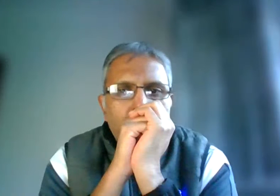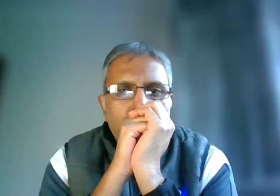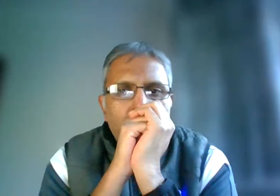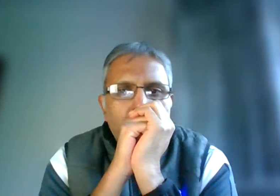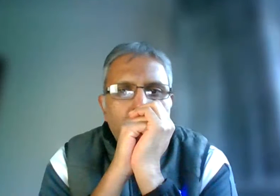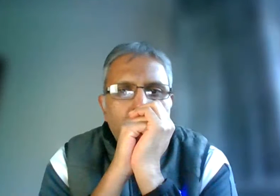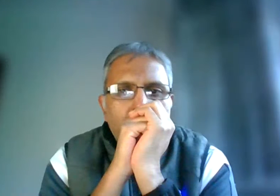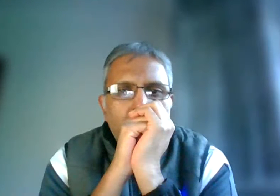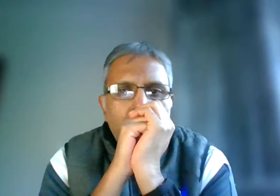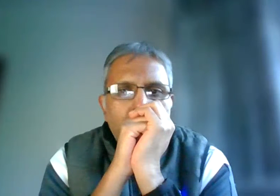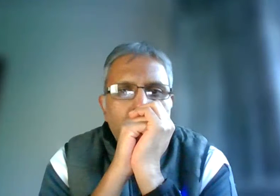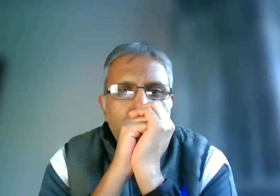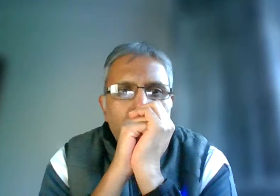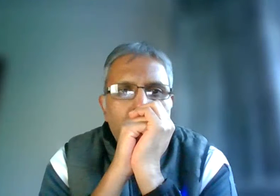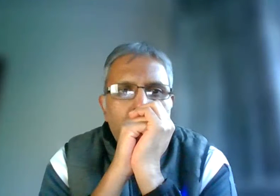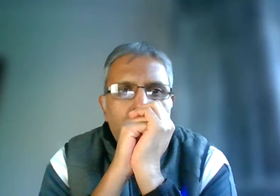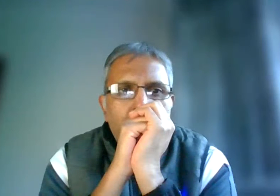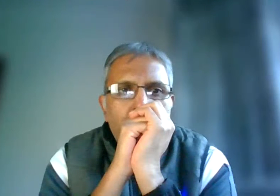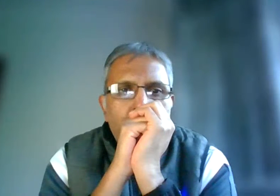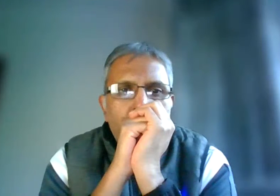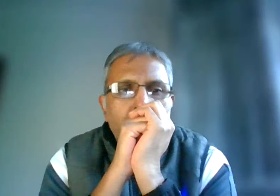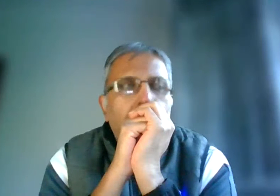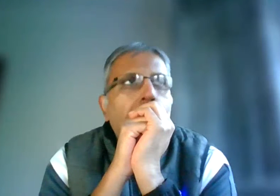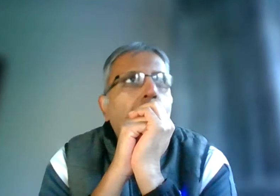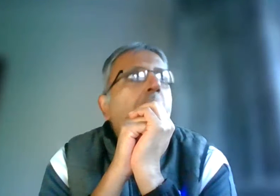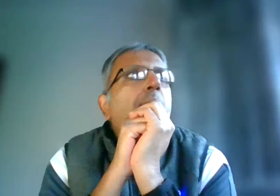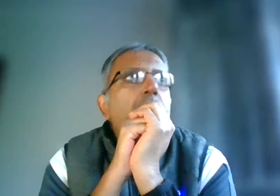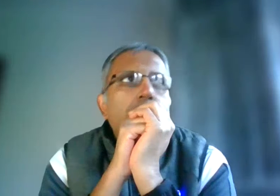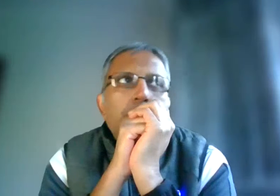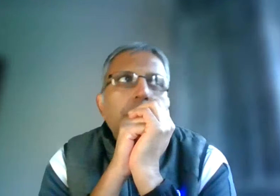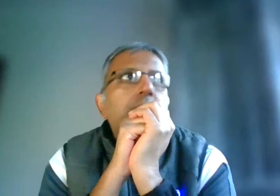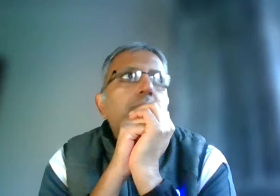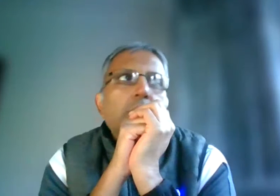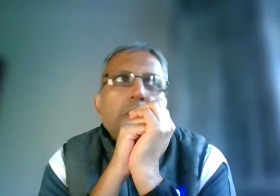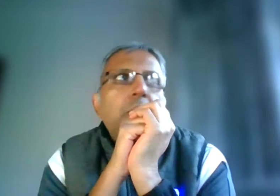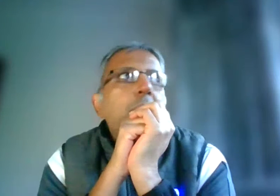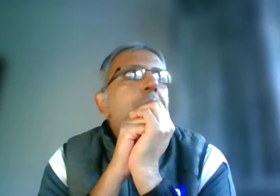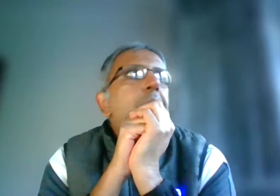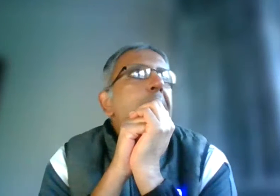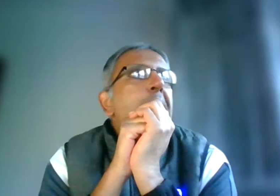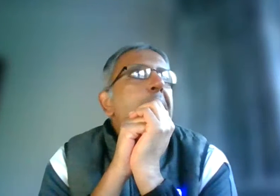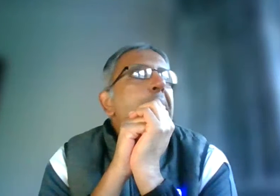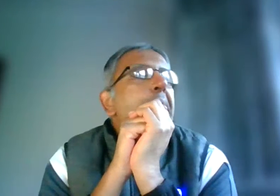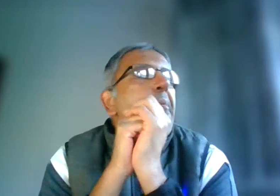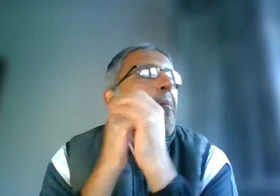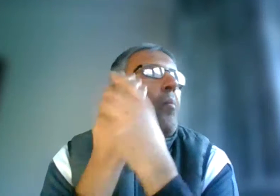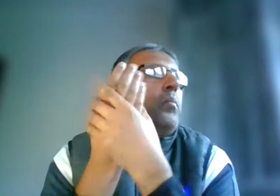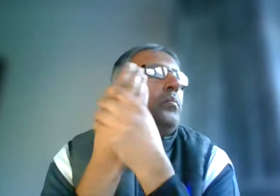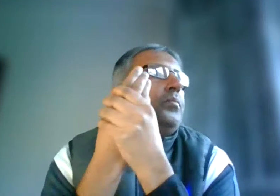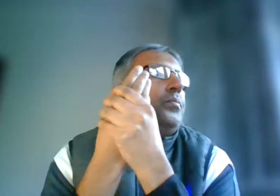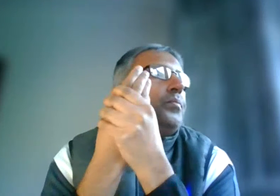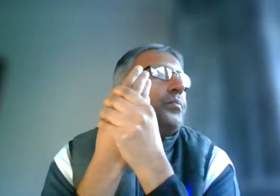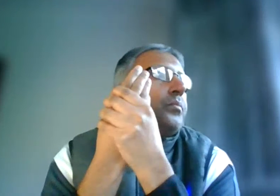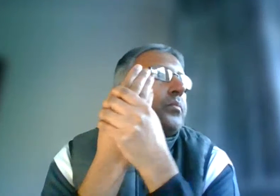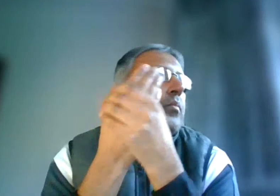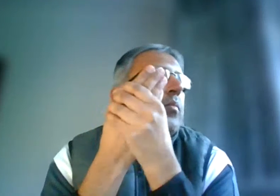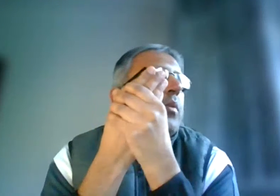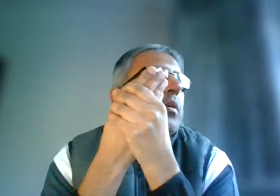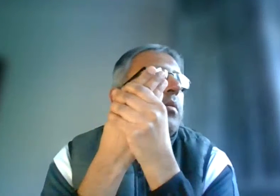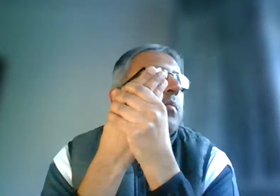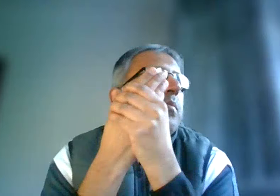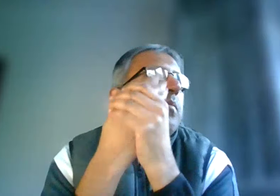training? I think you said it was £650 per day, didn't you? And it was over 2 days. Is that right? Yeah, and I know it's it's